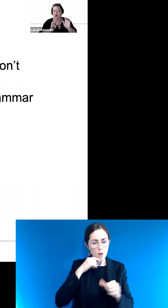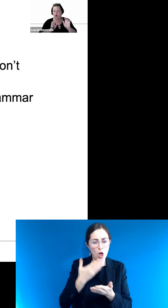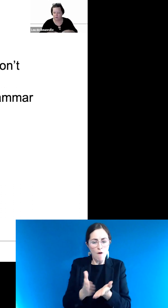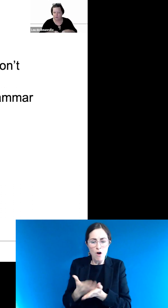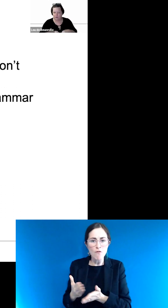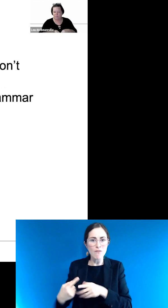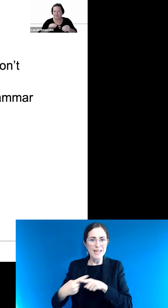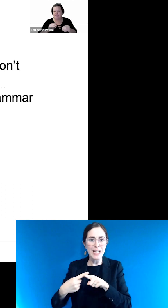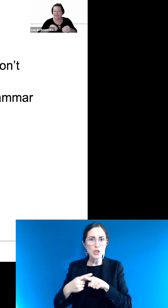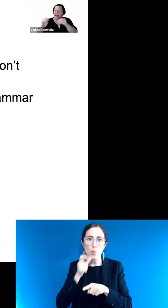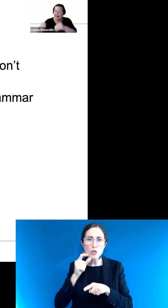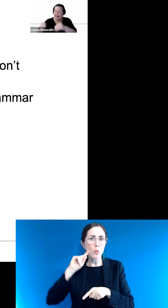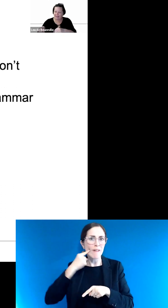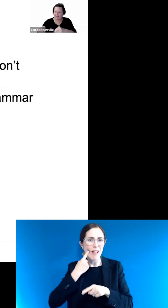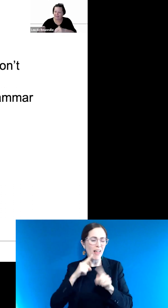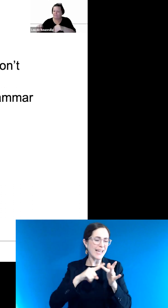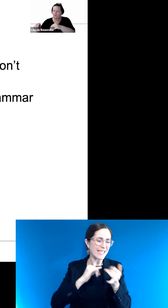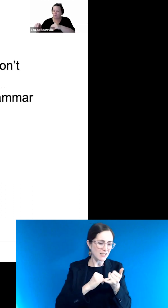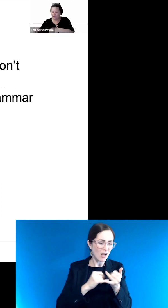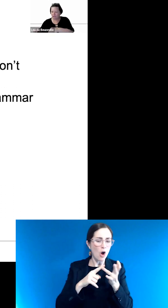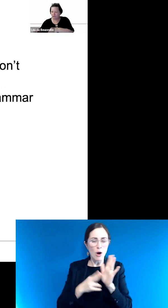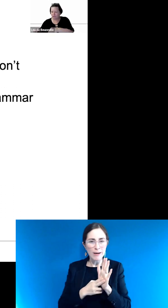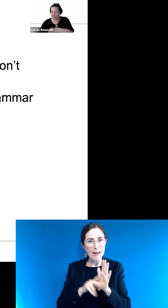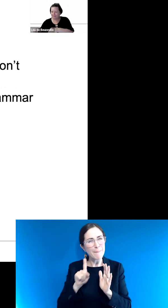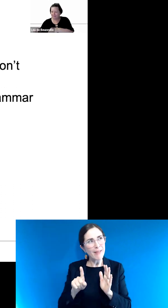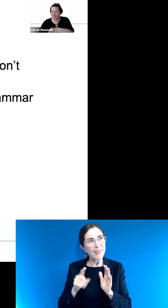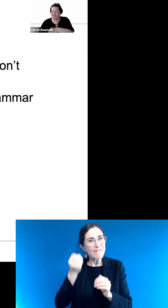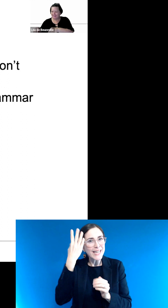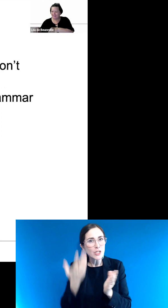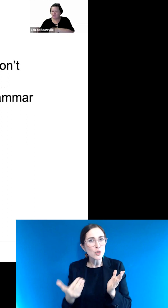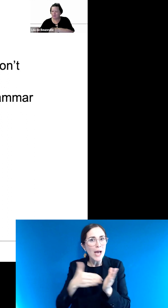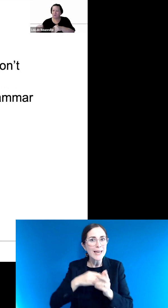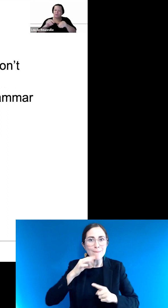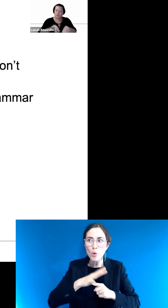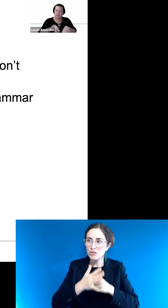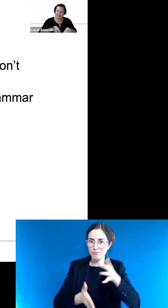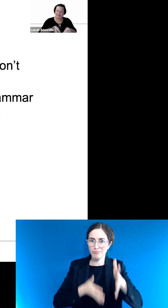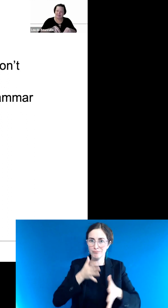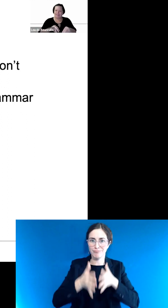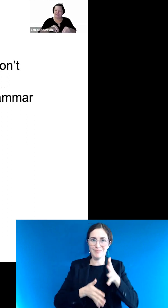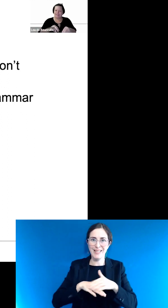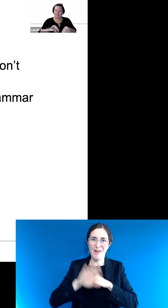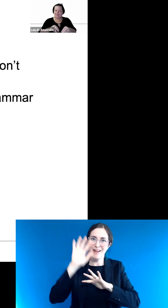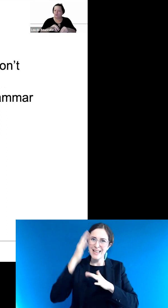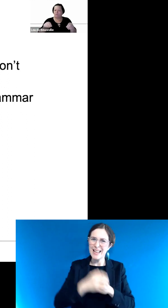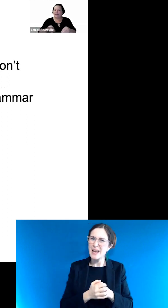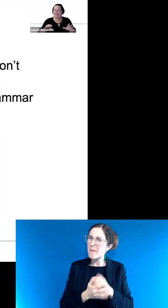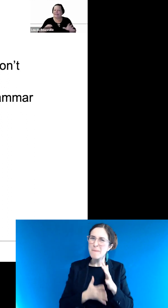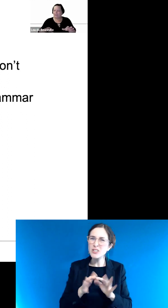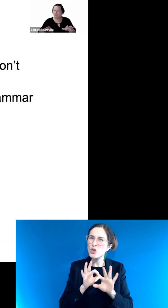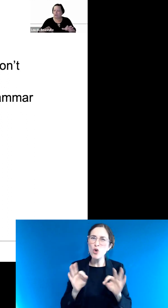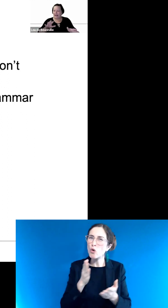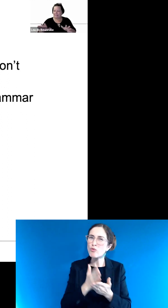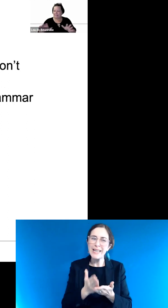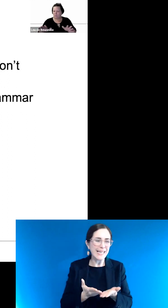or the on, but they're not adding the stuff you need to. So what you're doing is not really